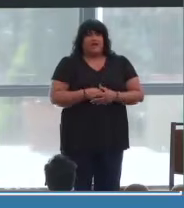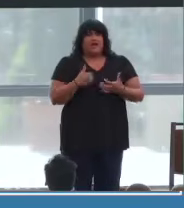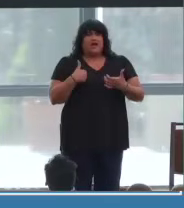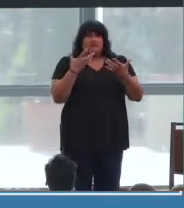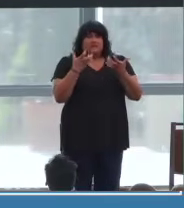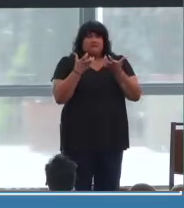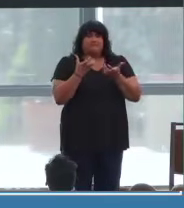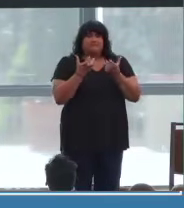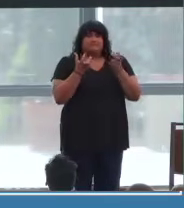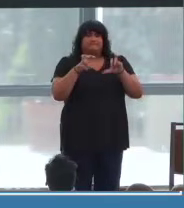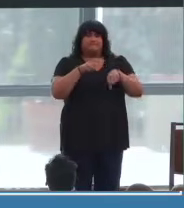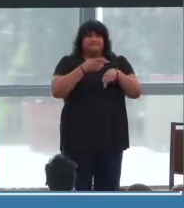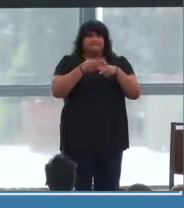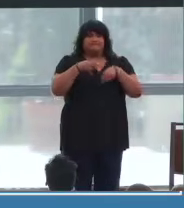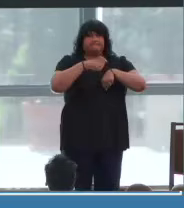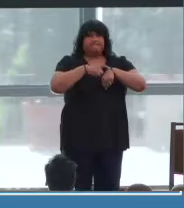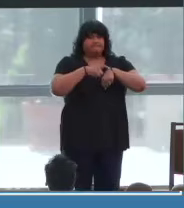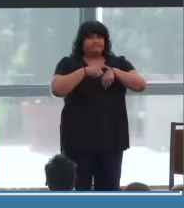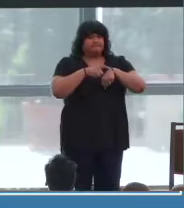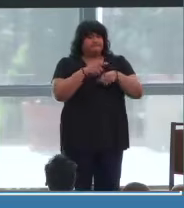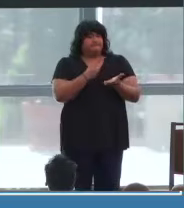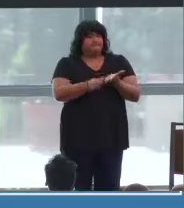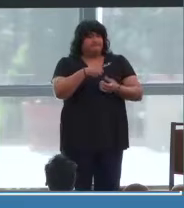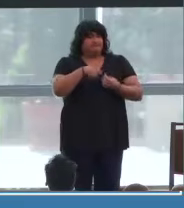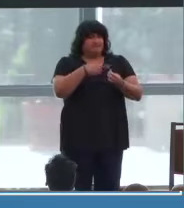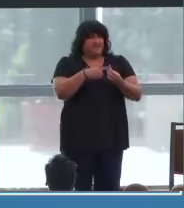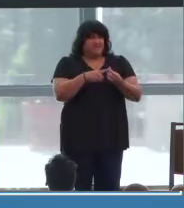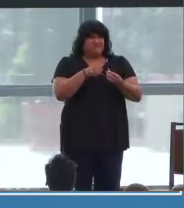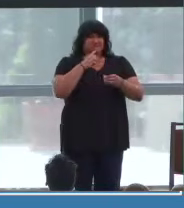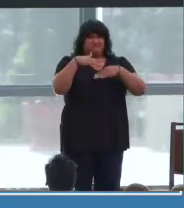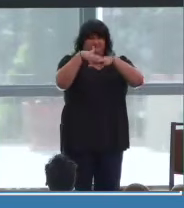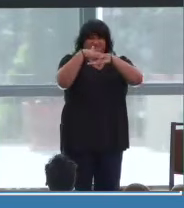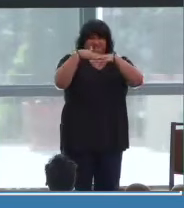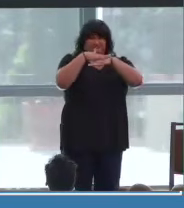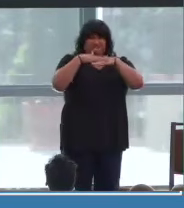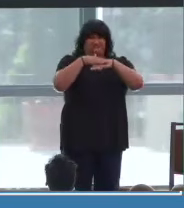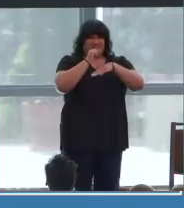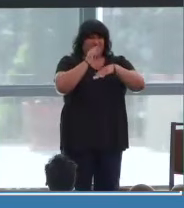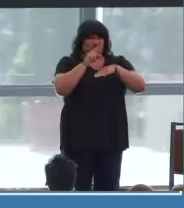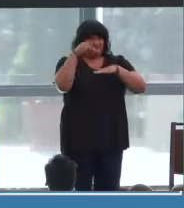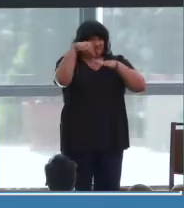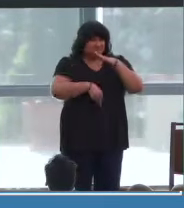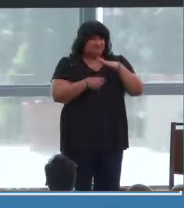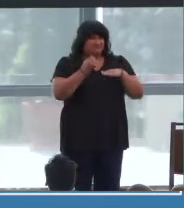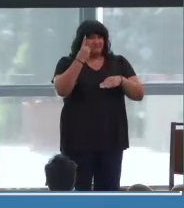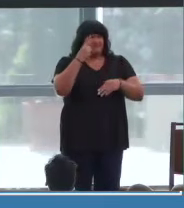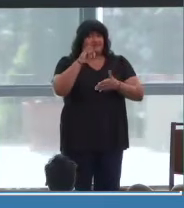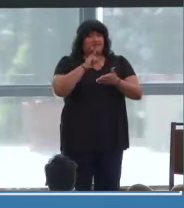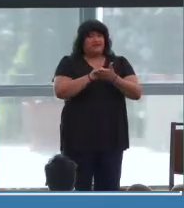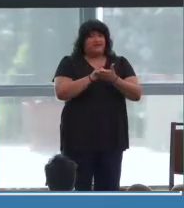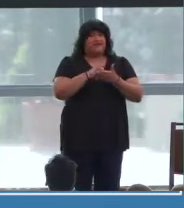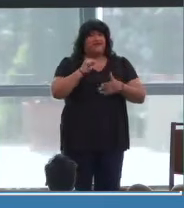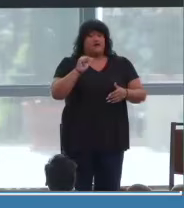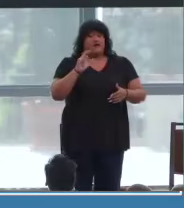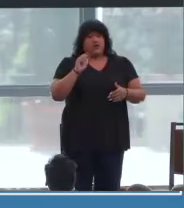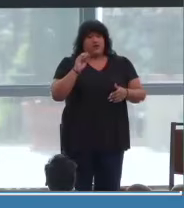time talking about a poorly understood area of lupus, and that's the autonomic nervous system.